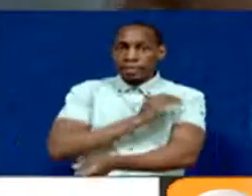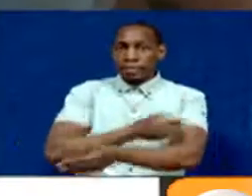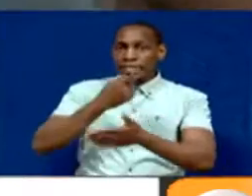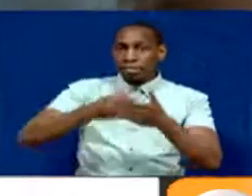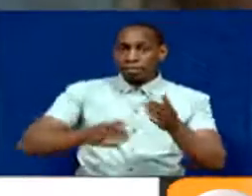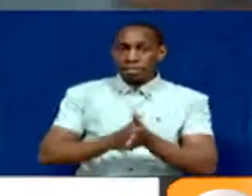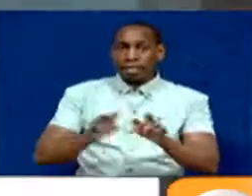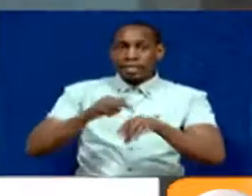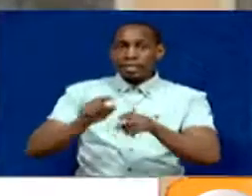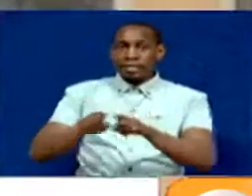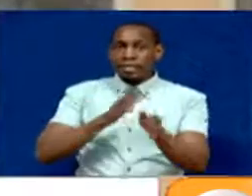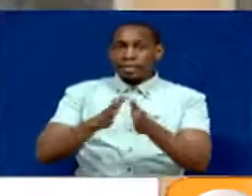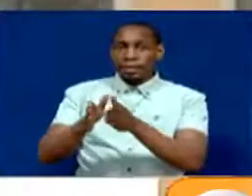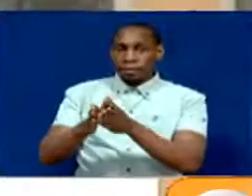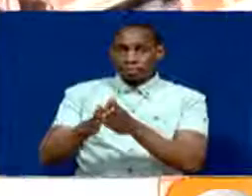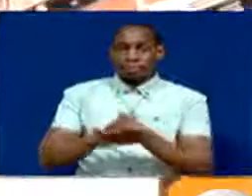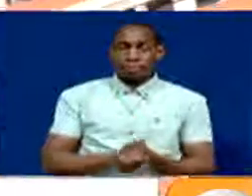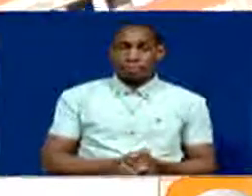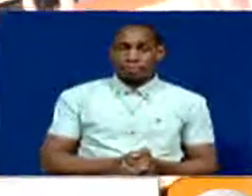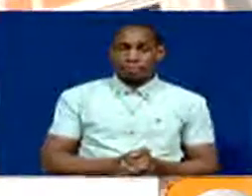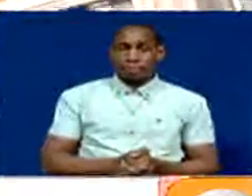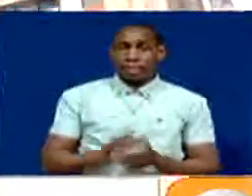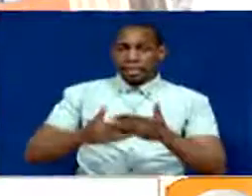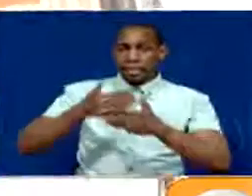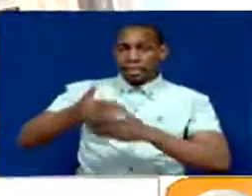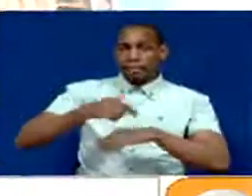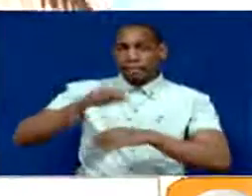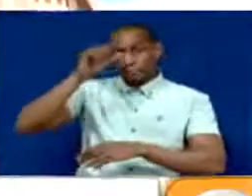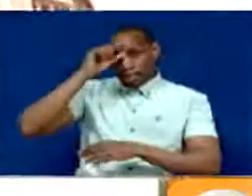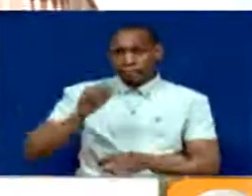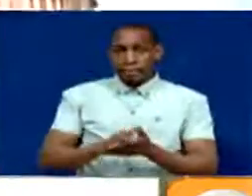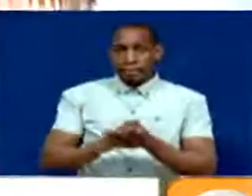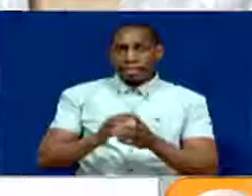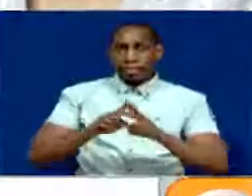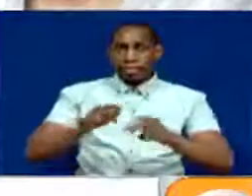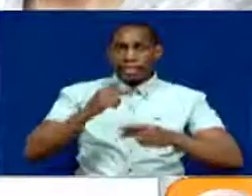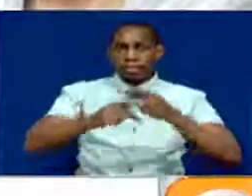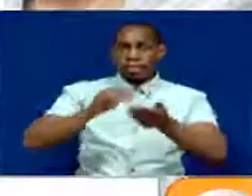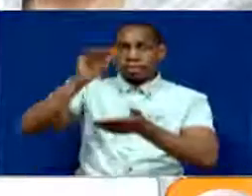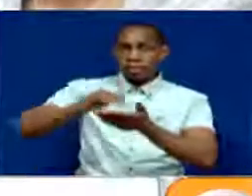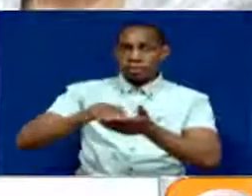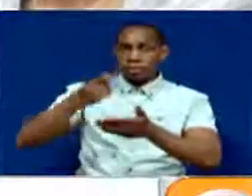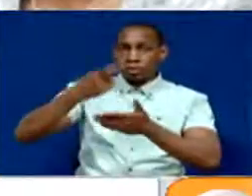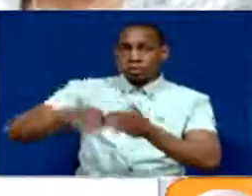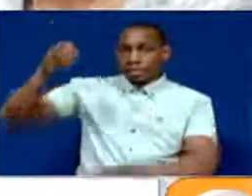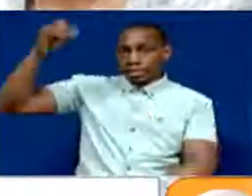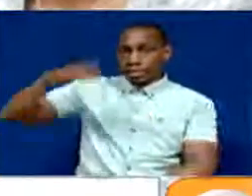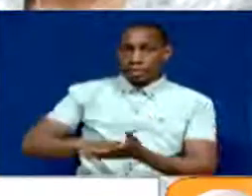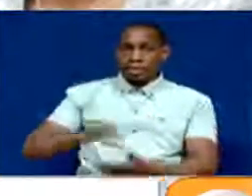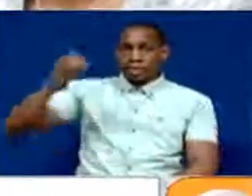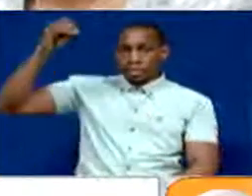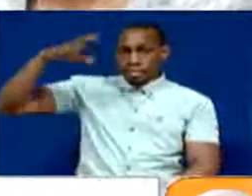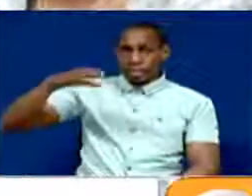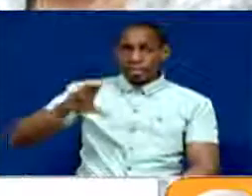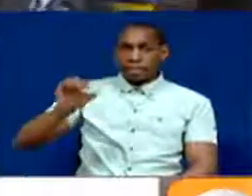capacity charges even when the plants were idle. This comes as the government starts the process of reducing power costs, with Energy CS